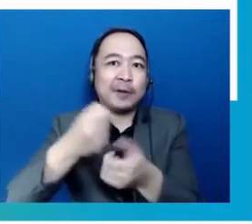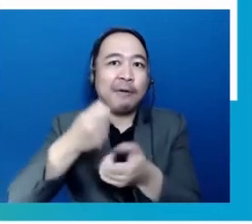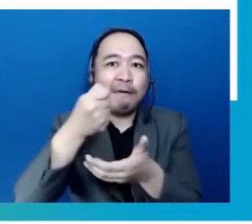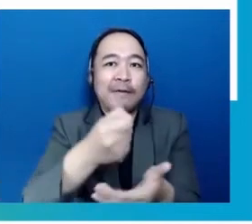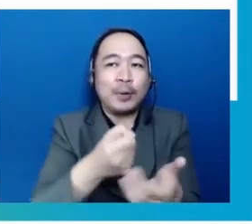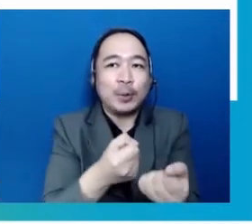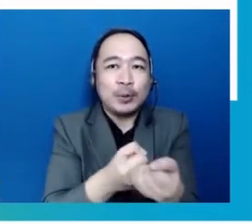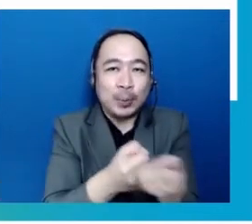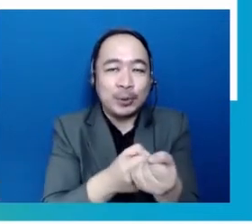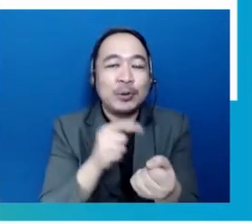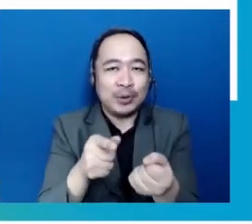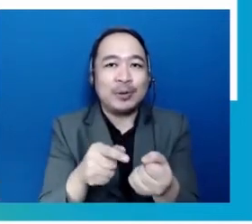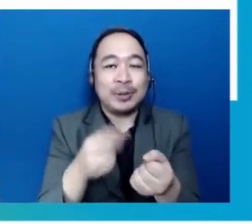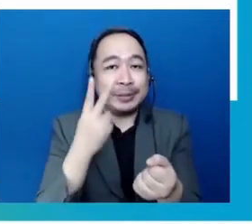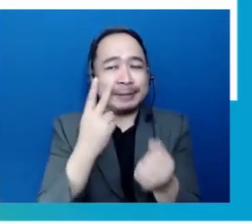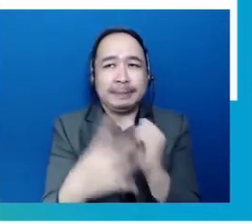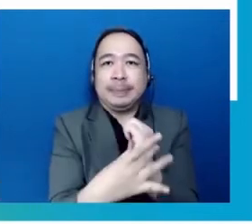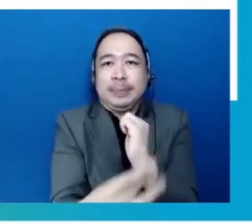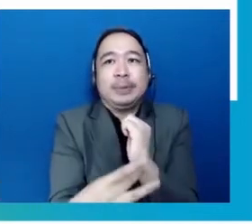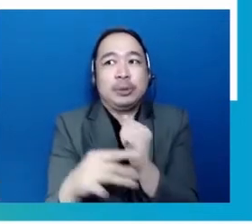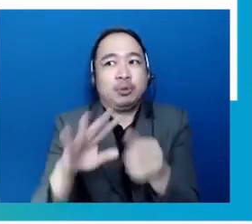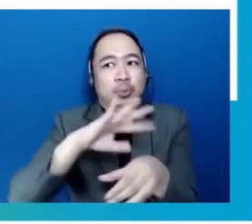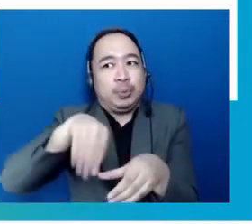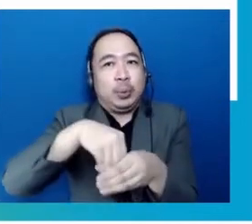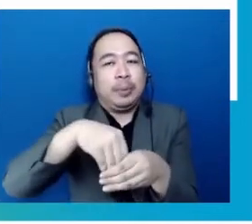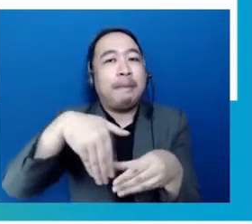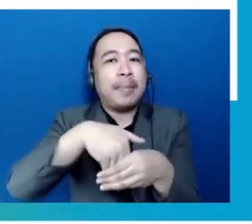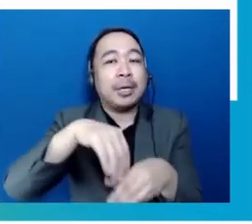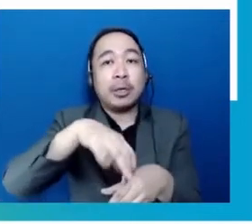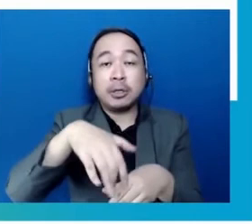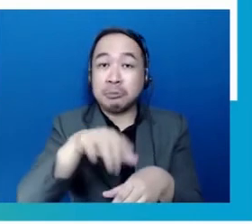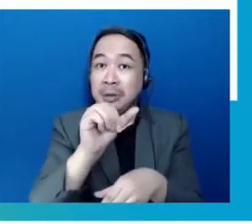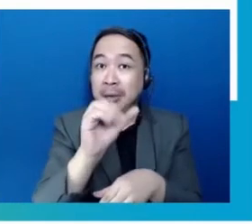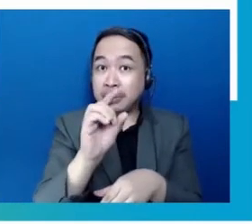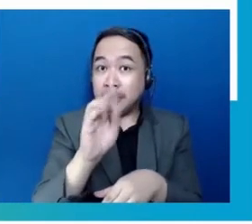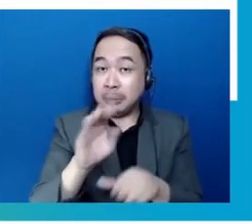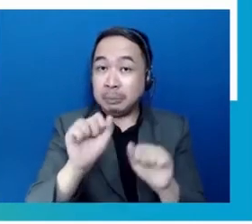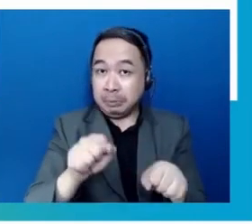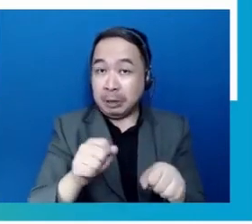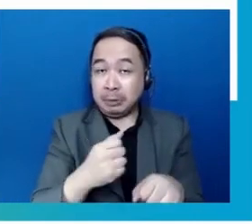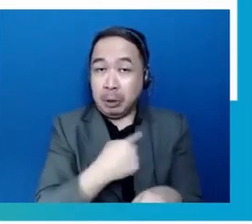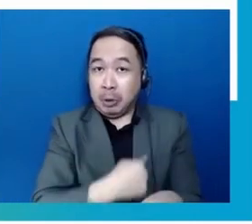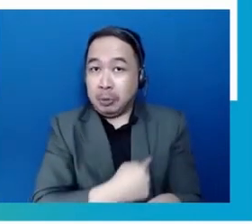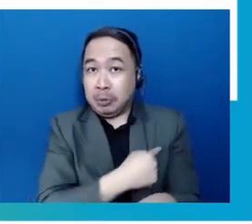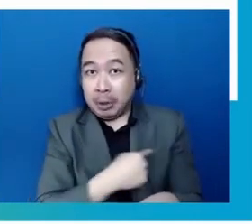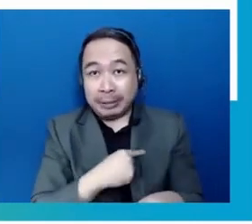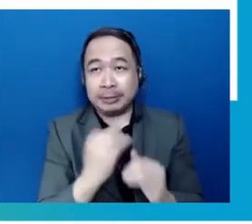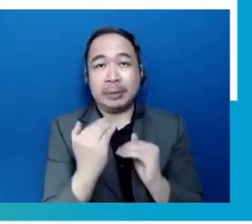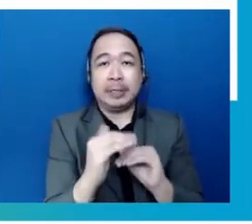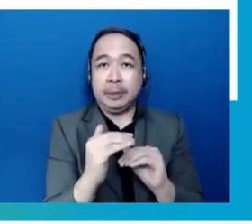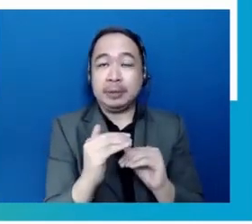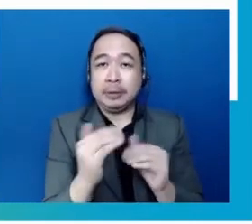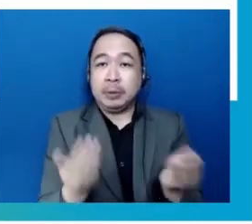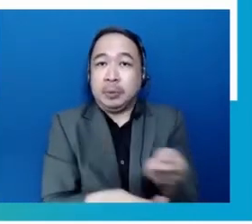fossil bias consultants in the member countries. Can ADB commit to a limit bound phase out from